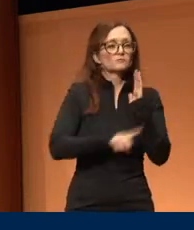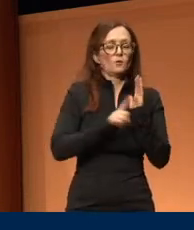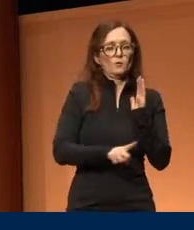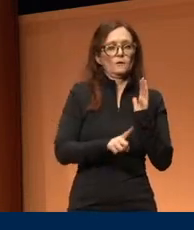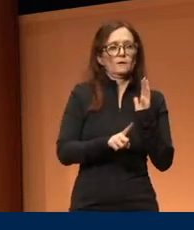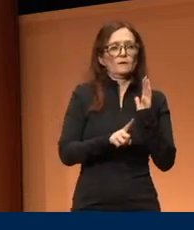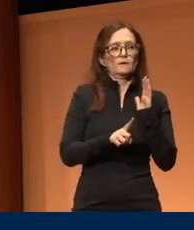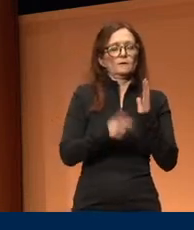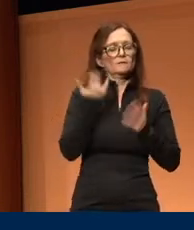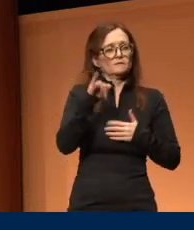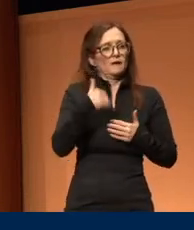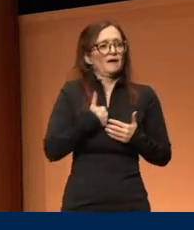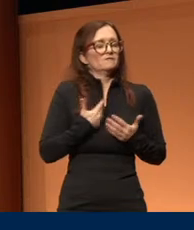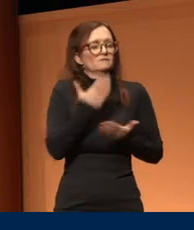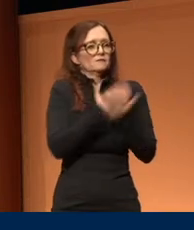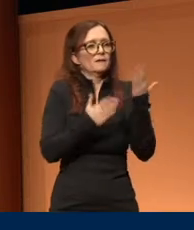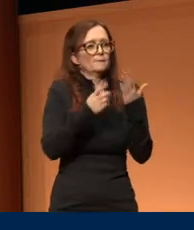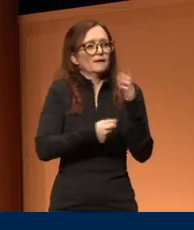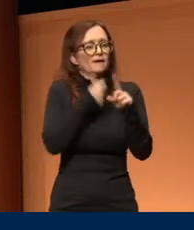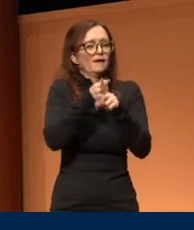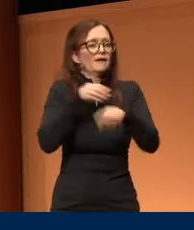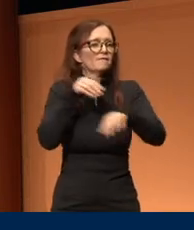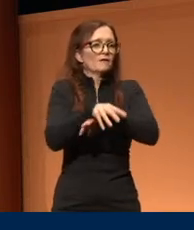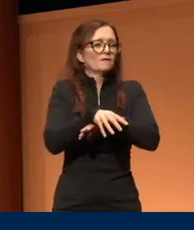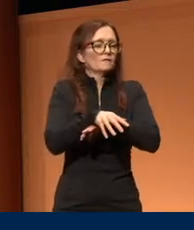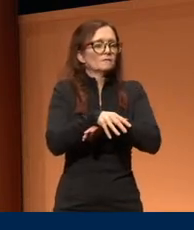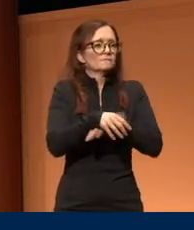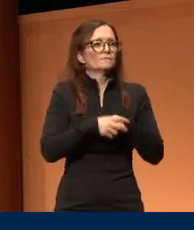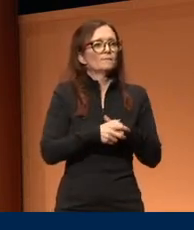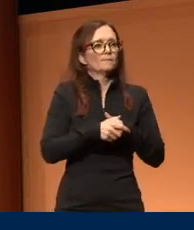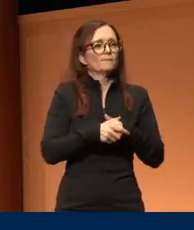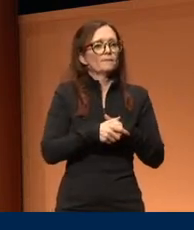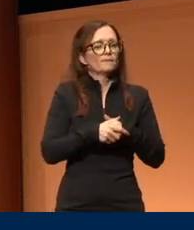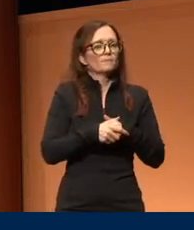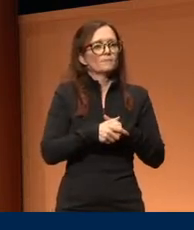and it might still have some of the effects I documented.